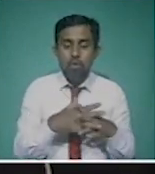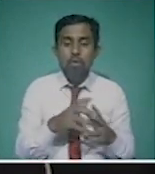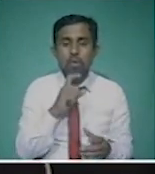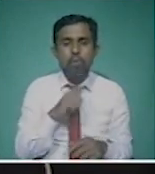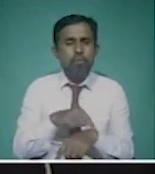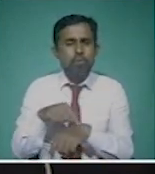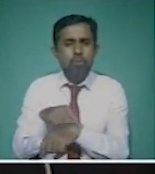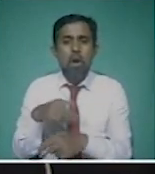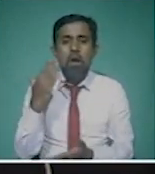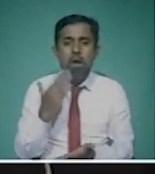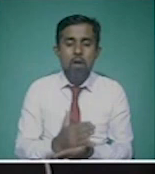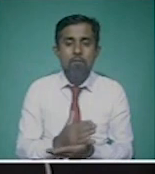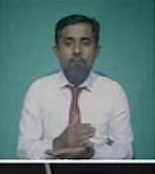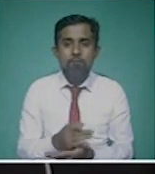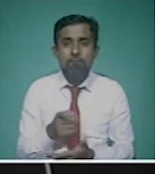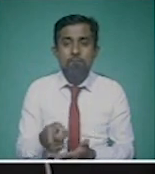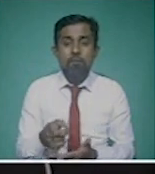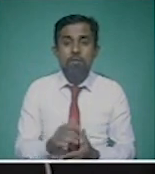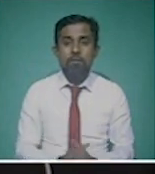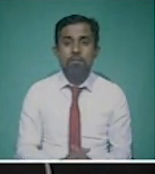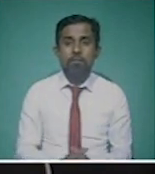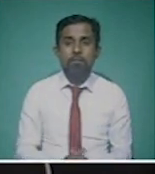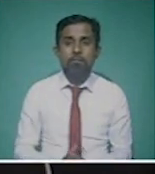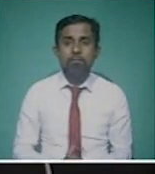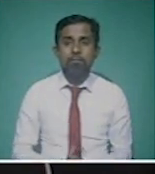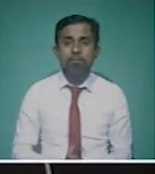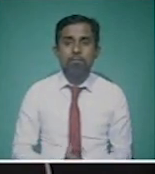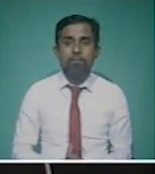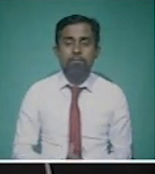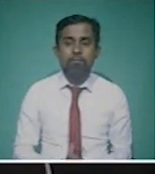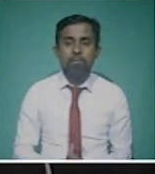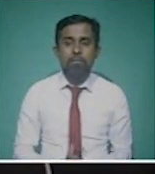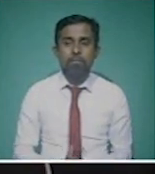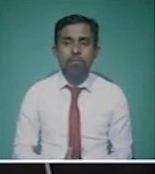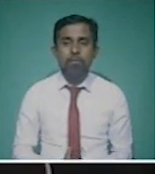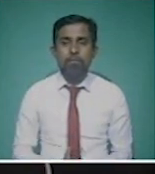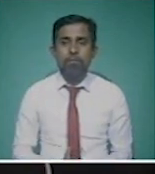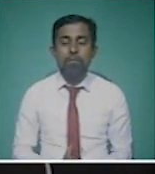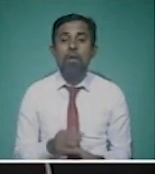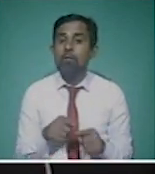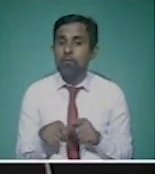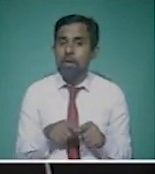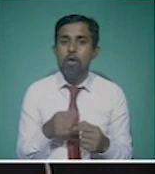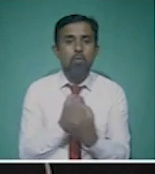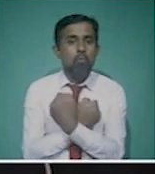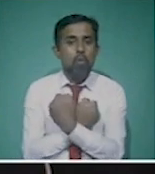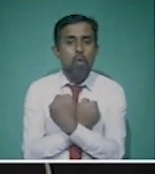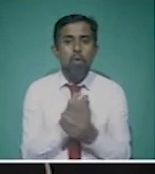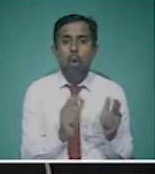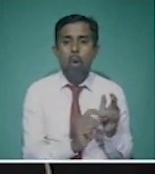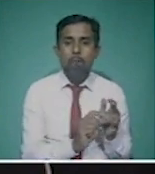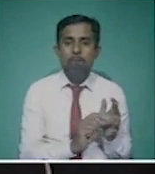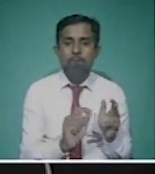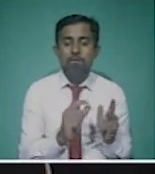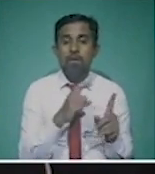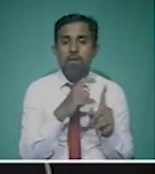involved in the administration of justice in this country, also the Police Department and various other agencies of government,